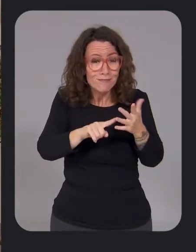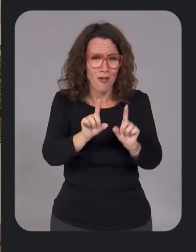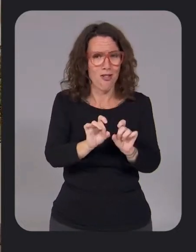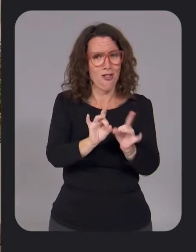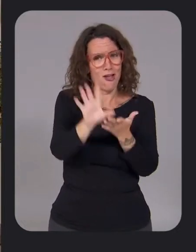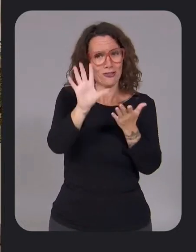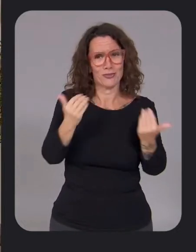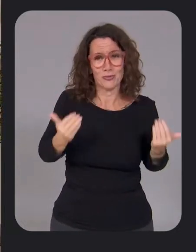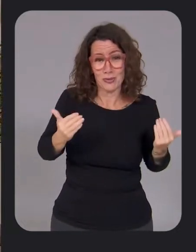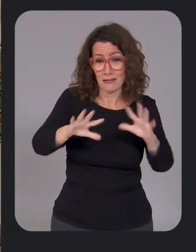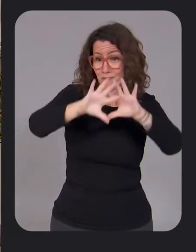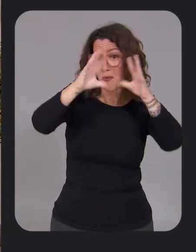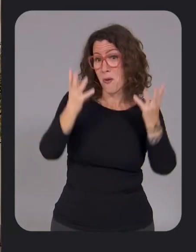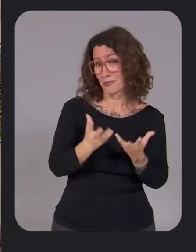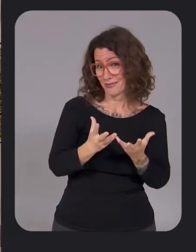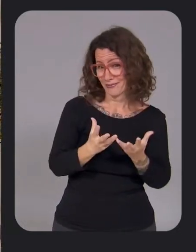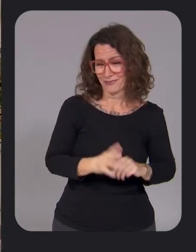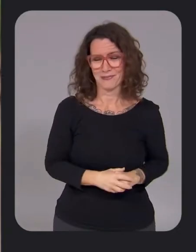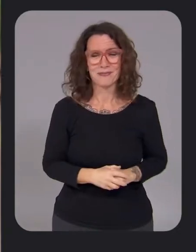are launching today globally.